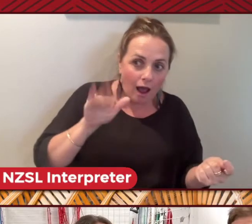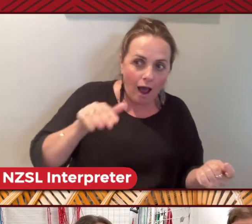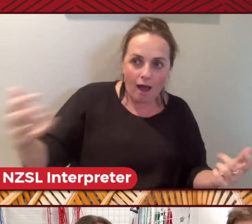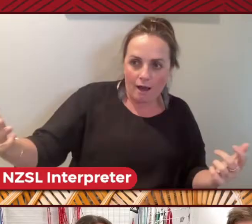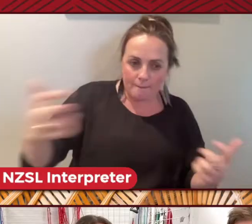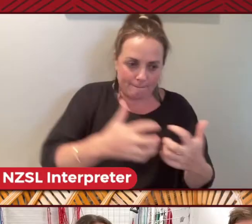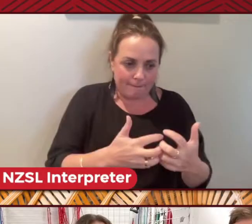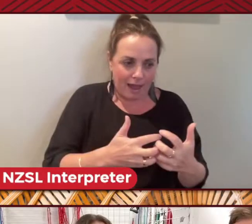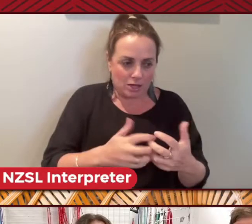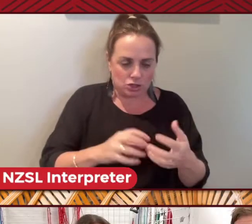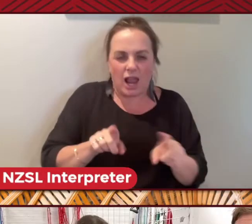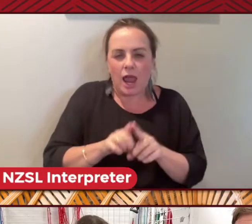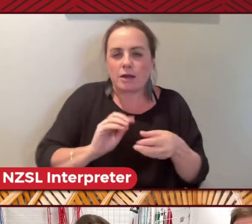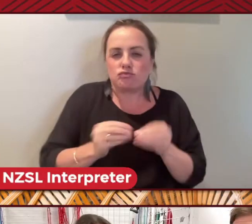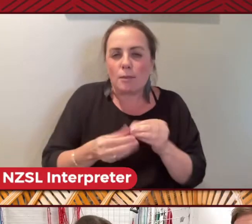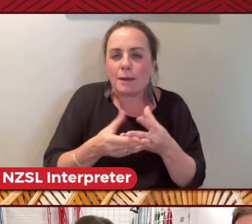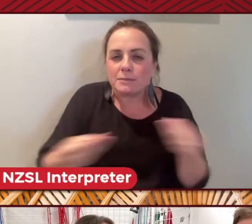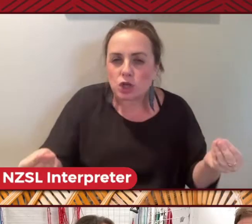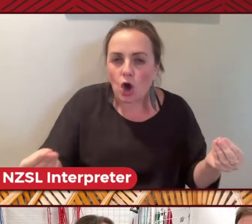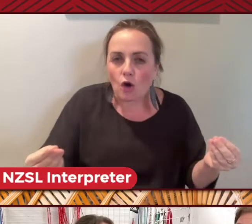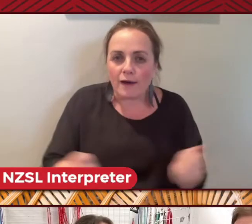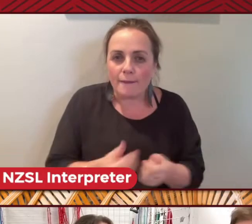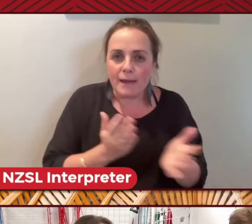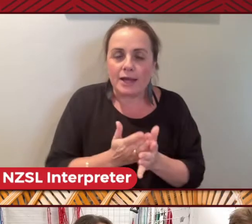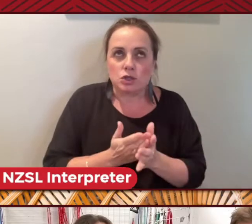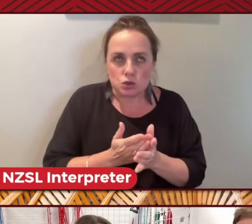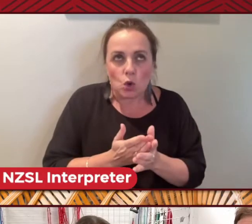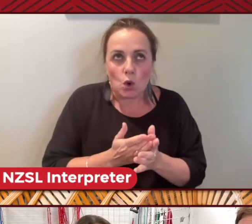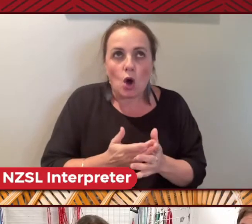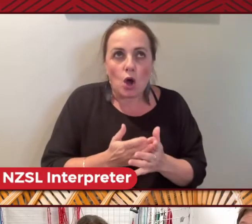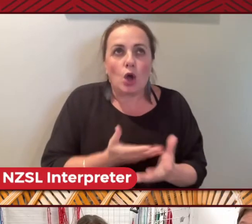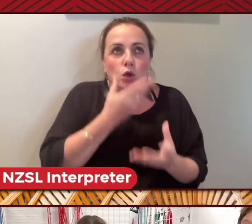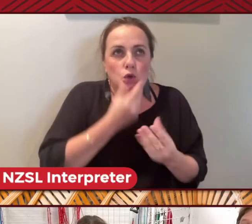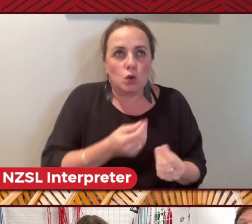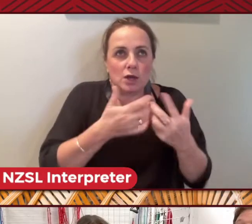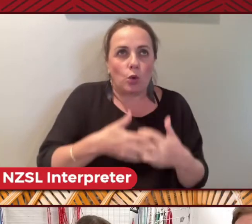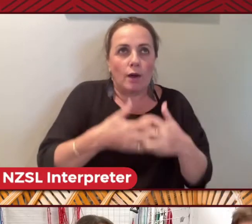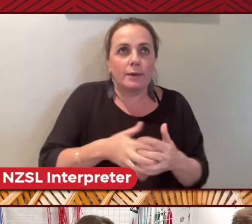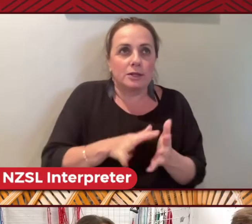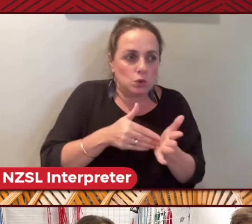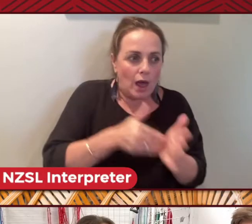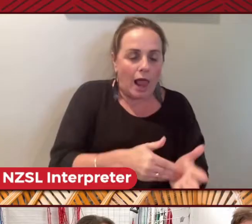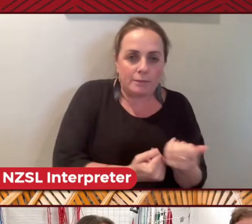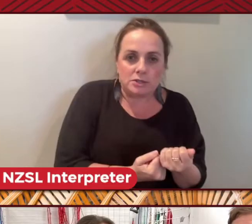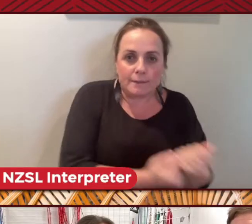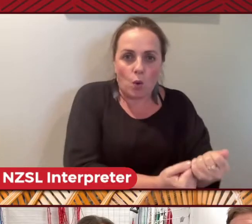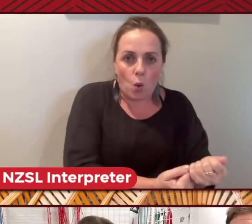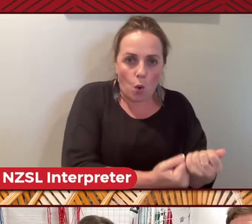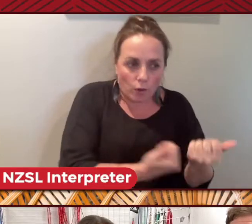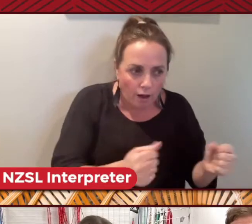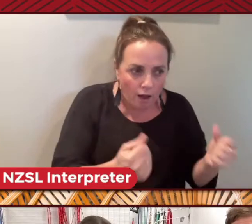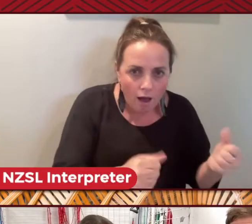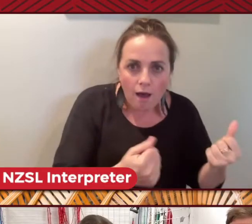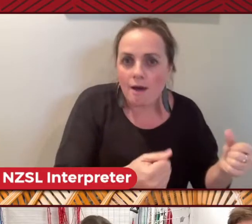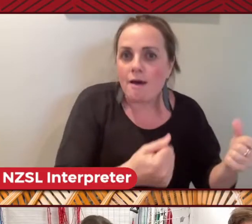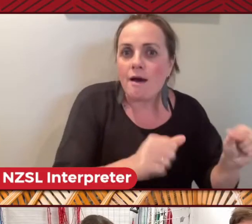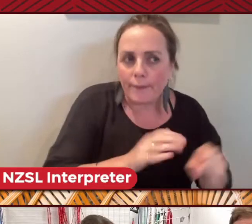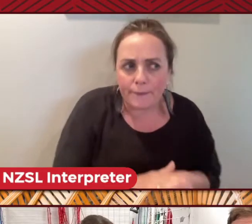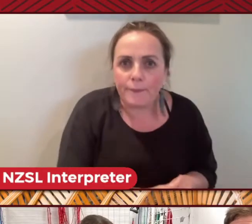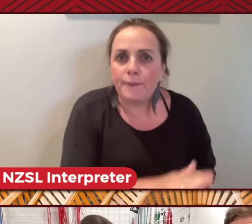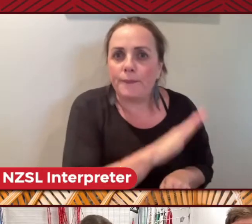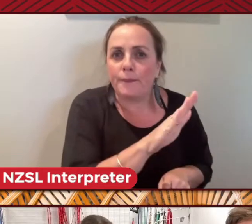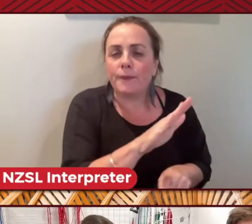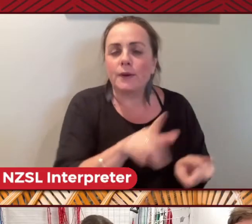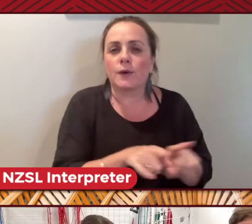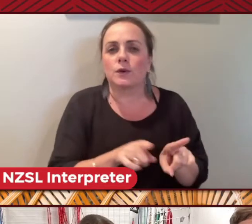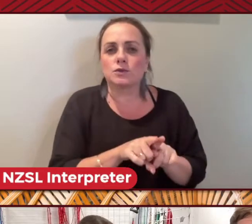going to problem solve to get the kiddo moving in the way that we want to them, or we want for them in the way that they're comfortable. So it's exposure